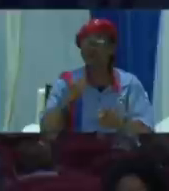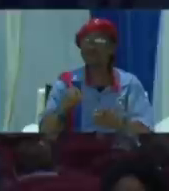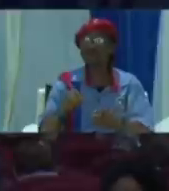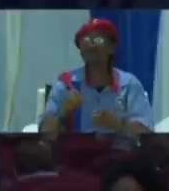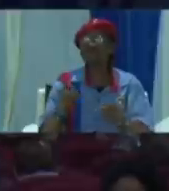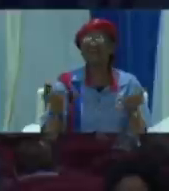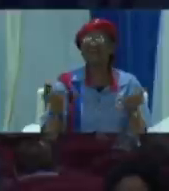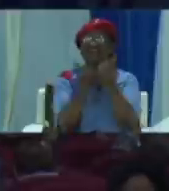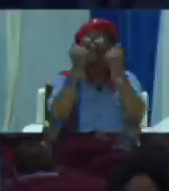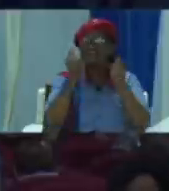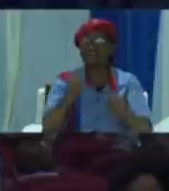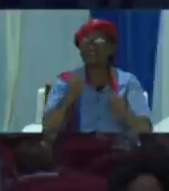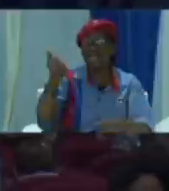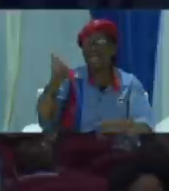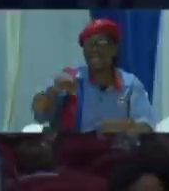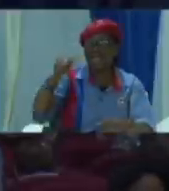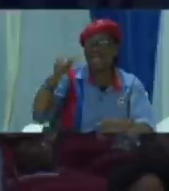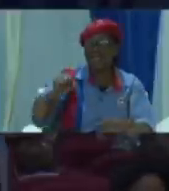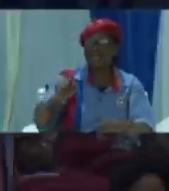Victories are